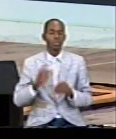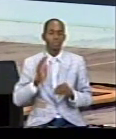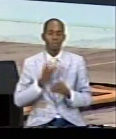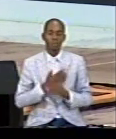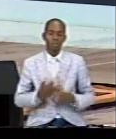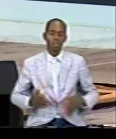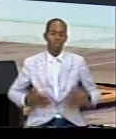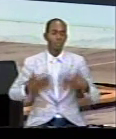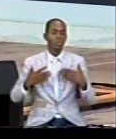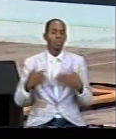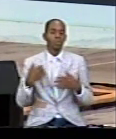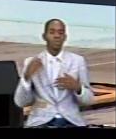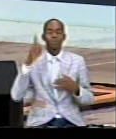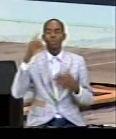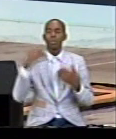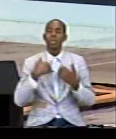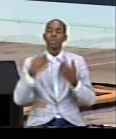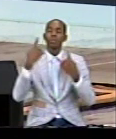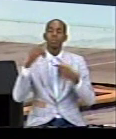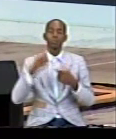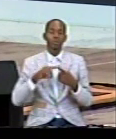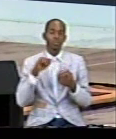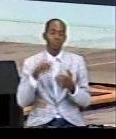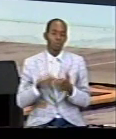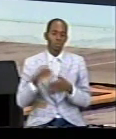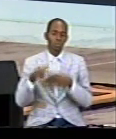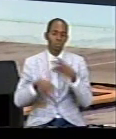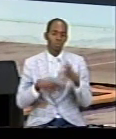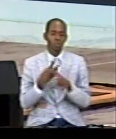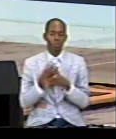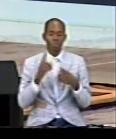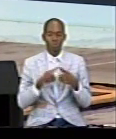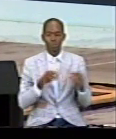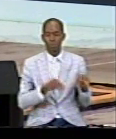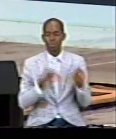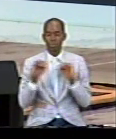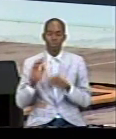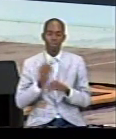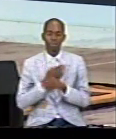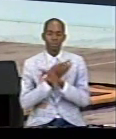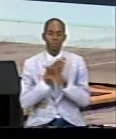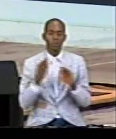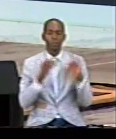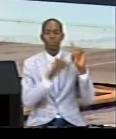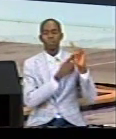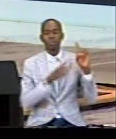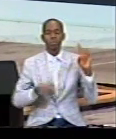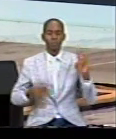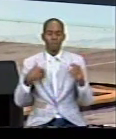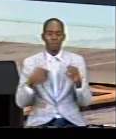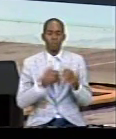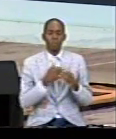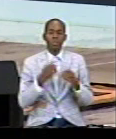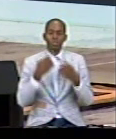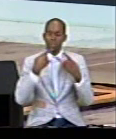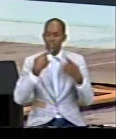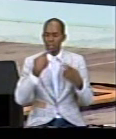to this world to set us free. And Lord, we proclaim